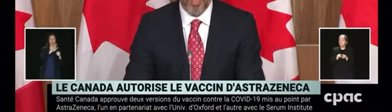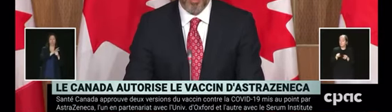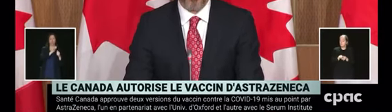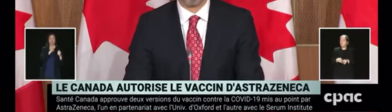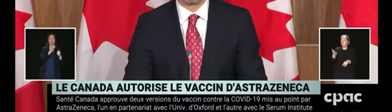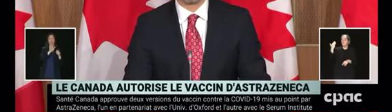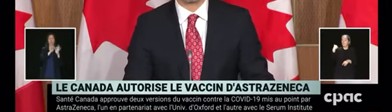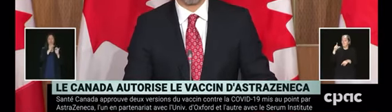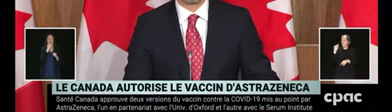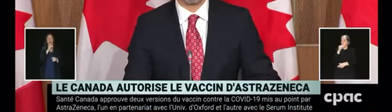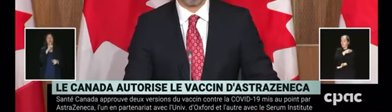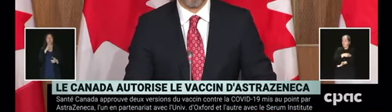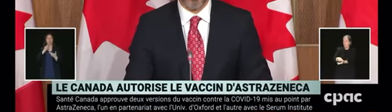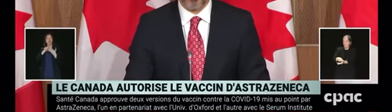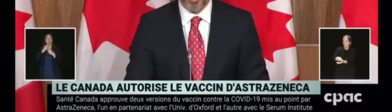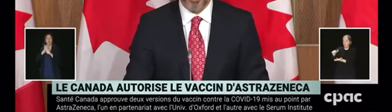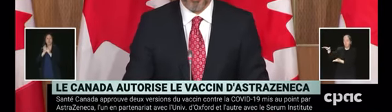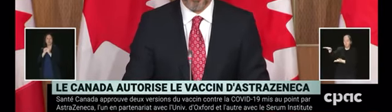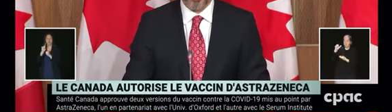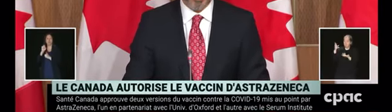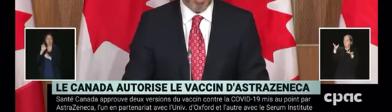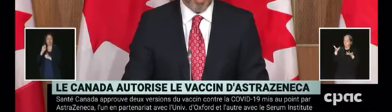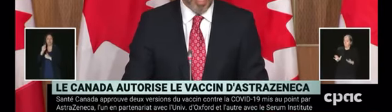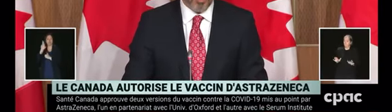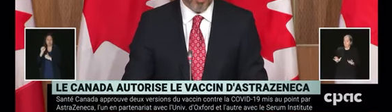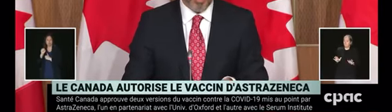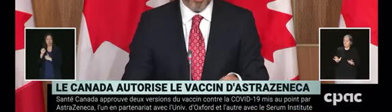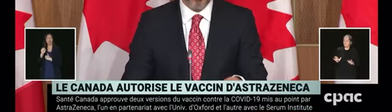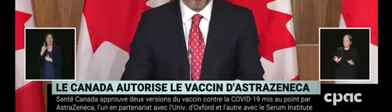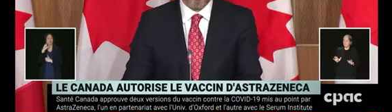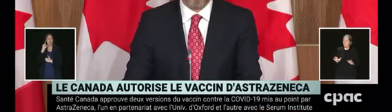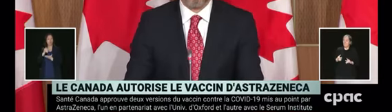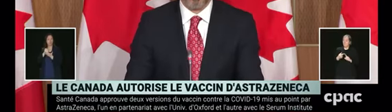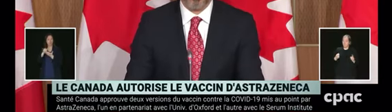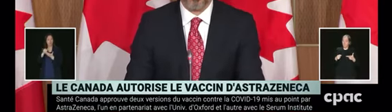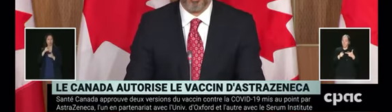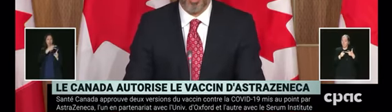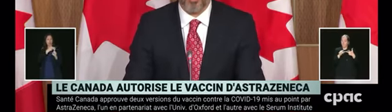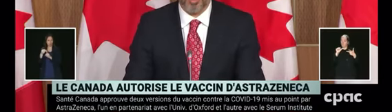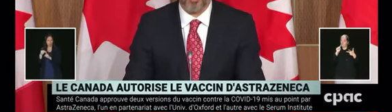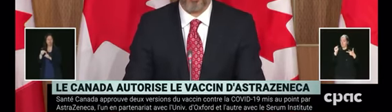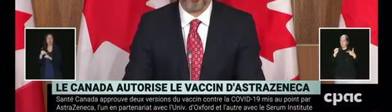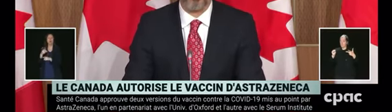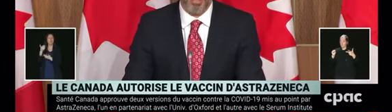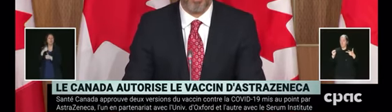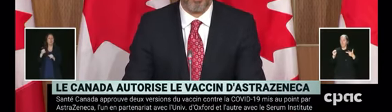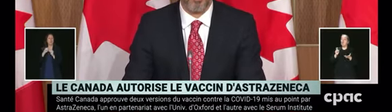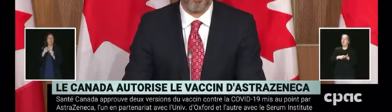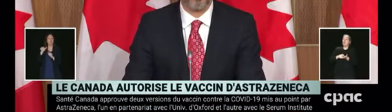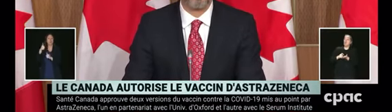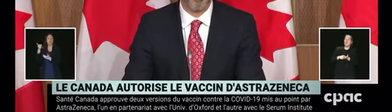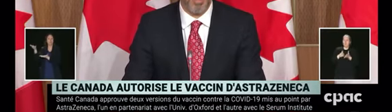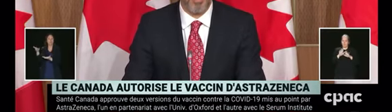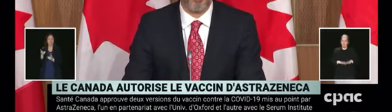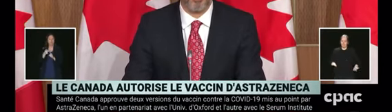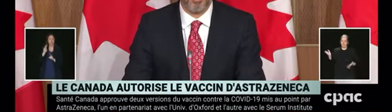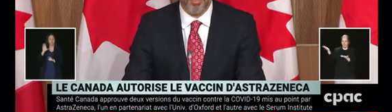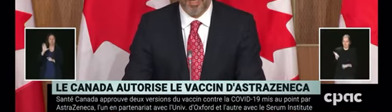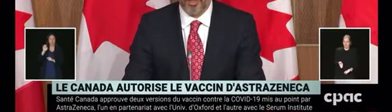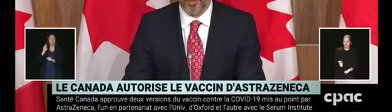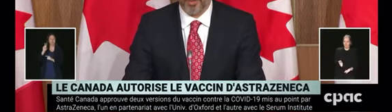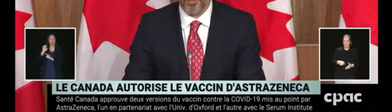AstraZeneca that will start arriving in the spring. And any AstraZeneca doses that Canada receives from COVAX will be